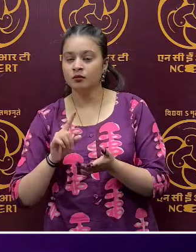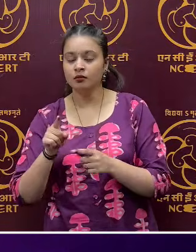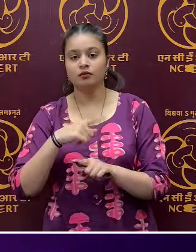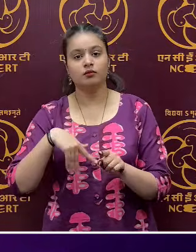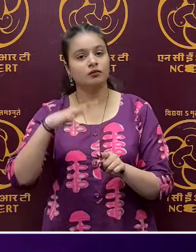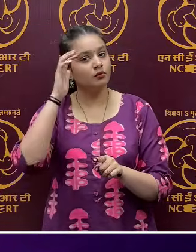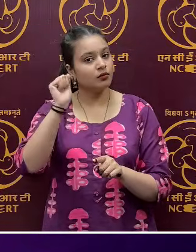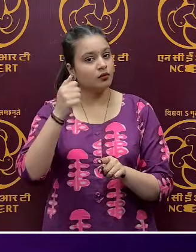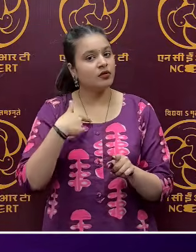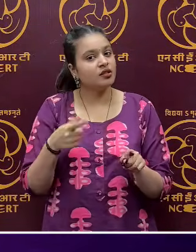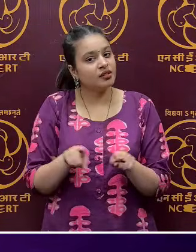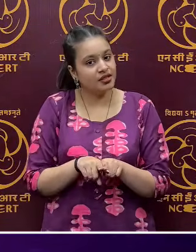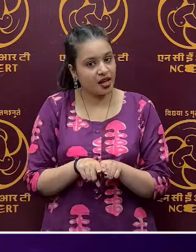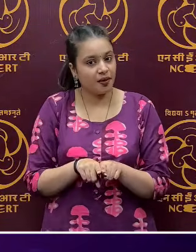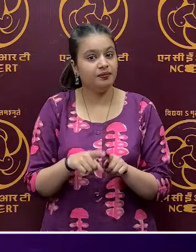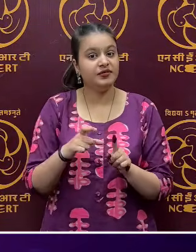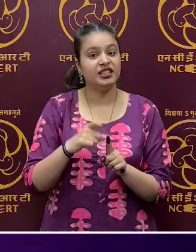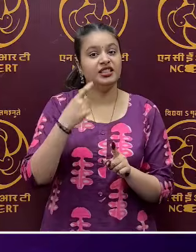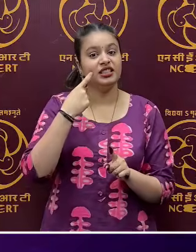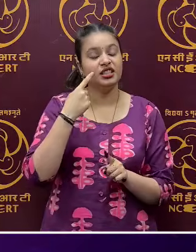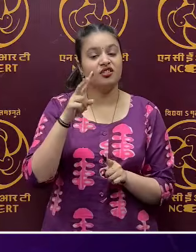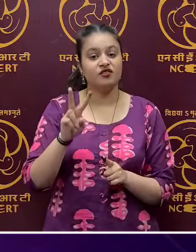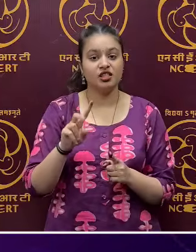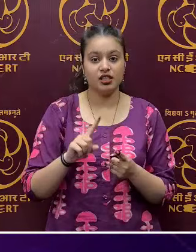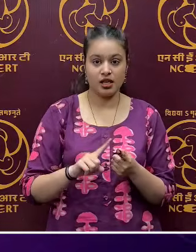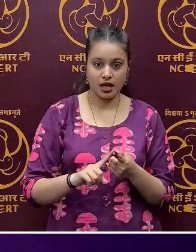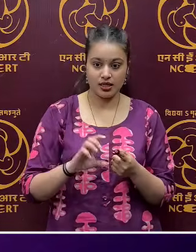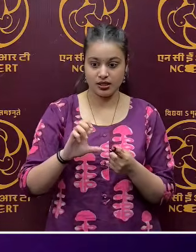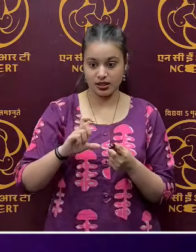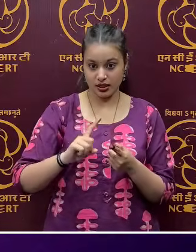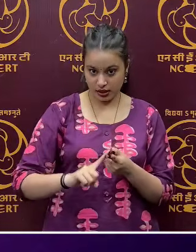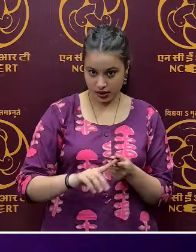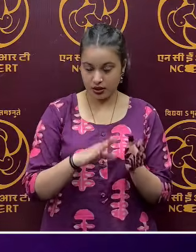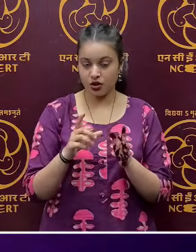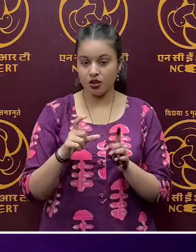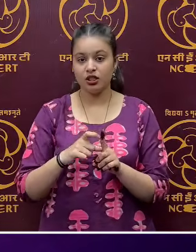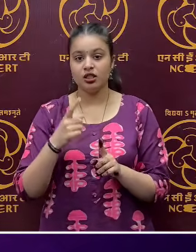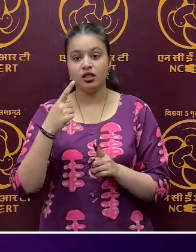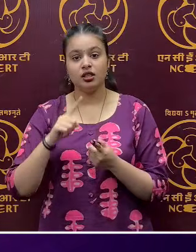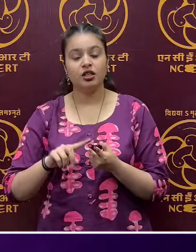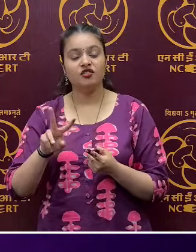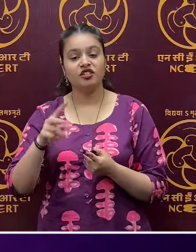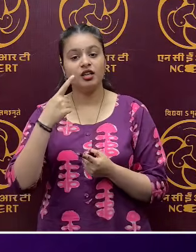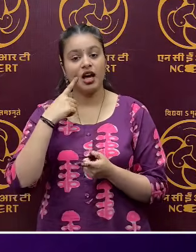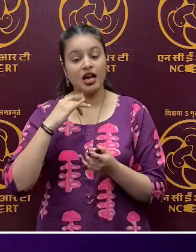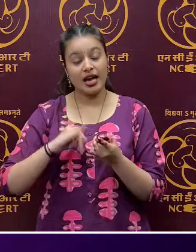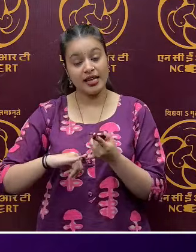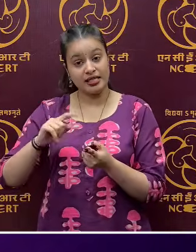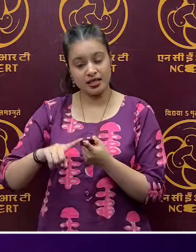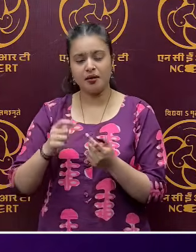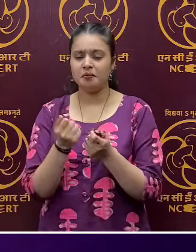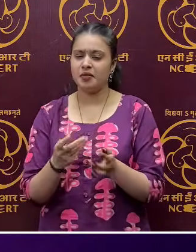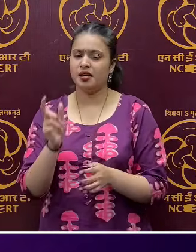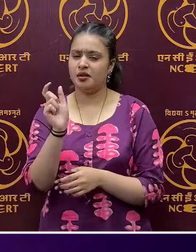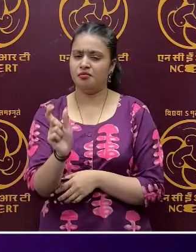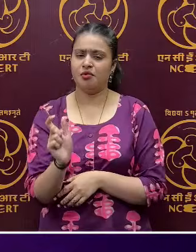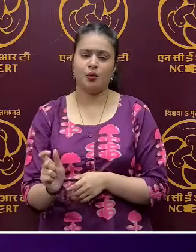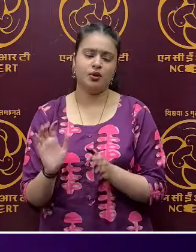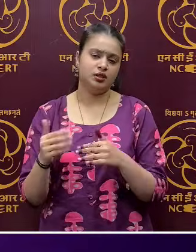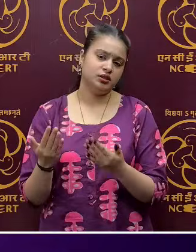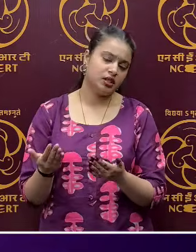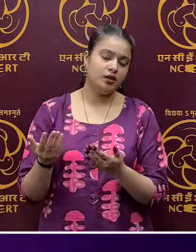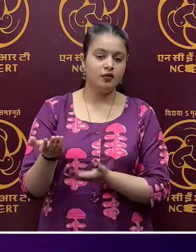similar is the case of device, CE and SE. Yes. So there are many words like that. Yes.